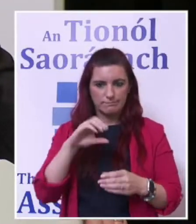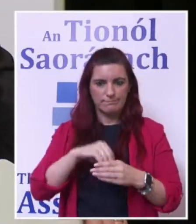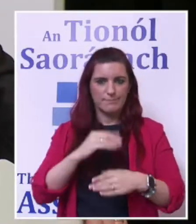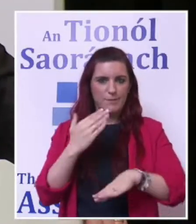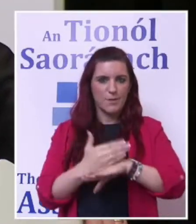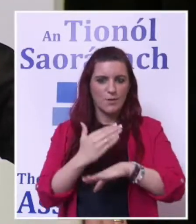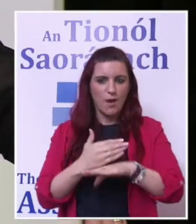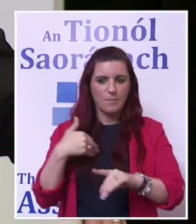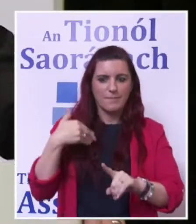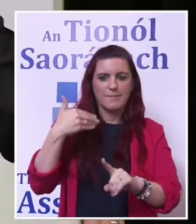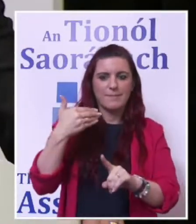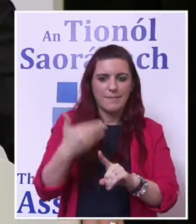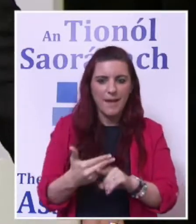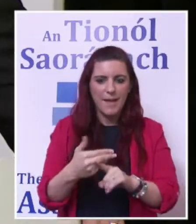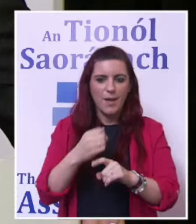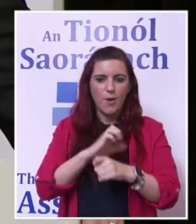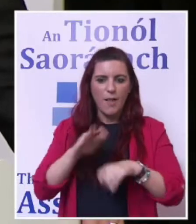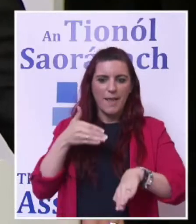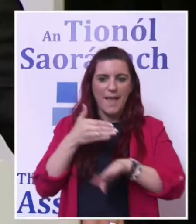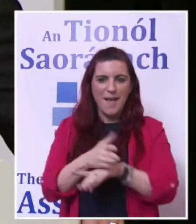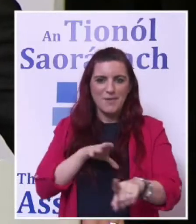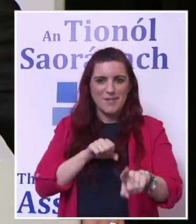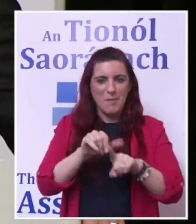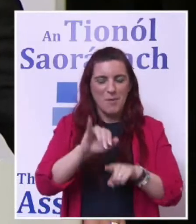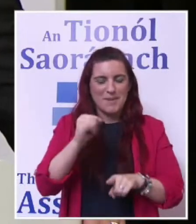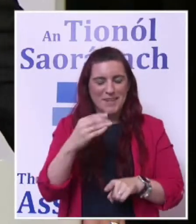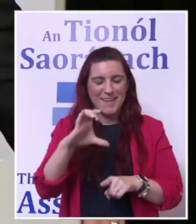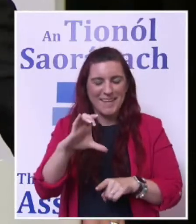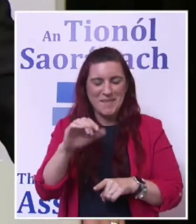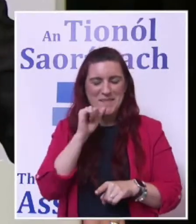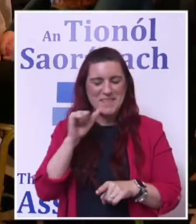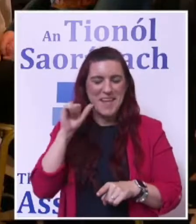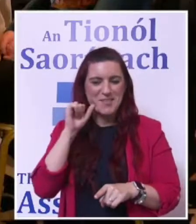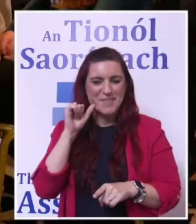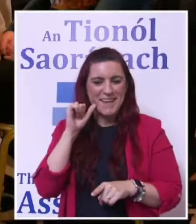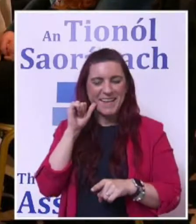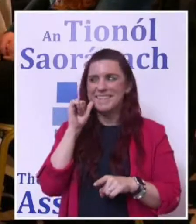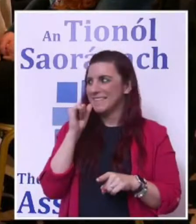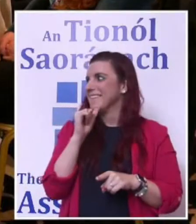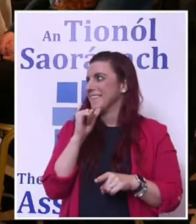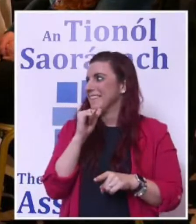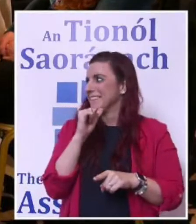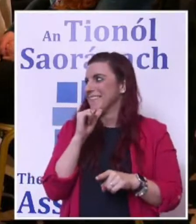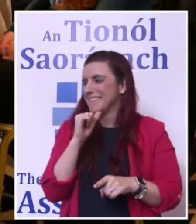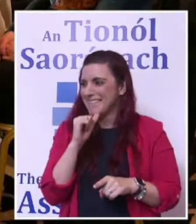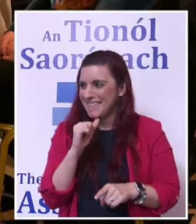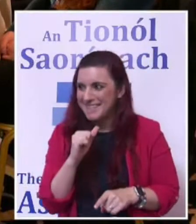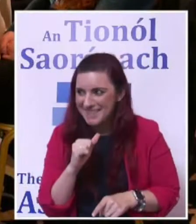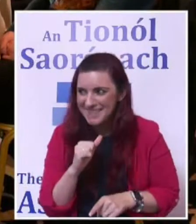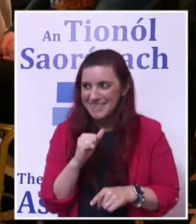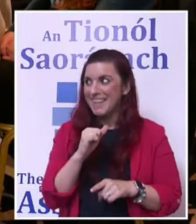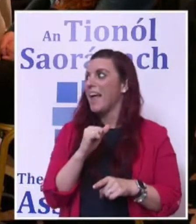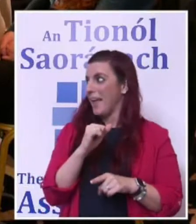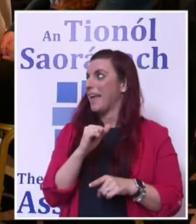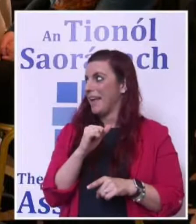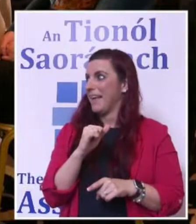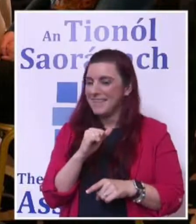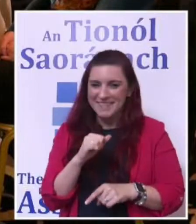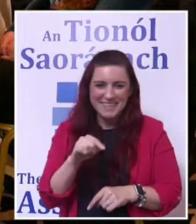and indeed a heroic effort to keep up with John Cummins yesterday, our poet. So that was really impressive. So well done.